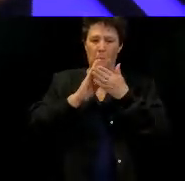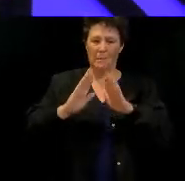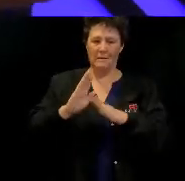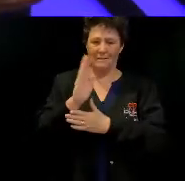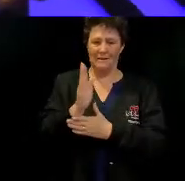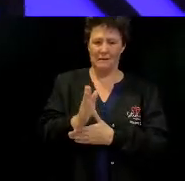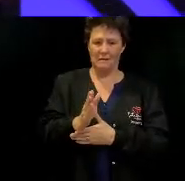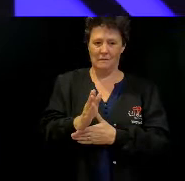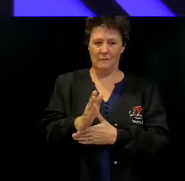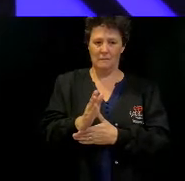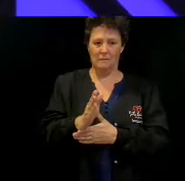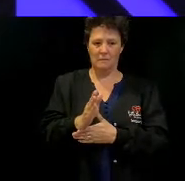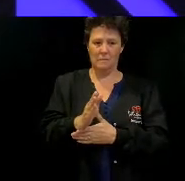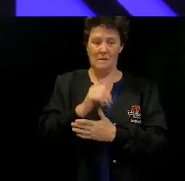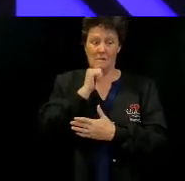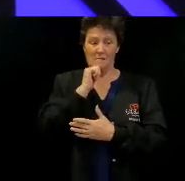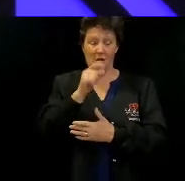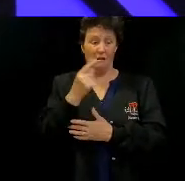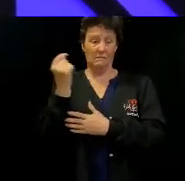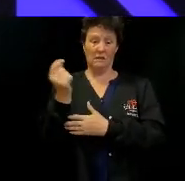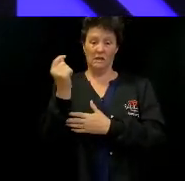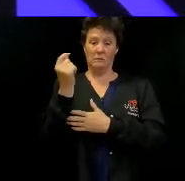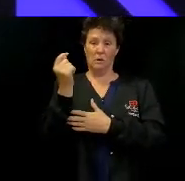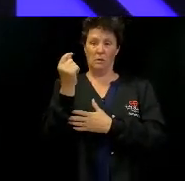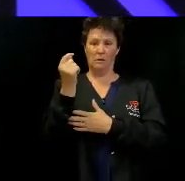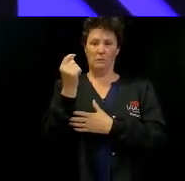that shouldn't be the testimony of a believer.